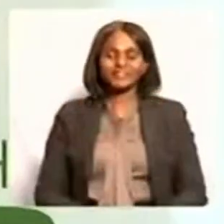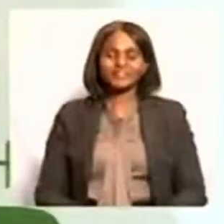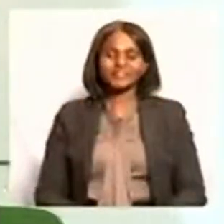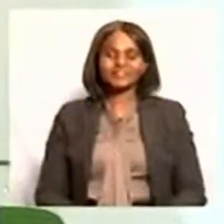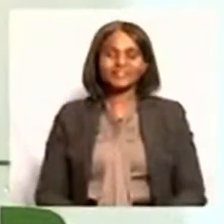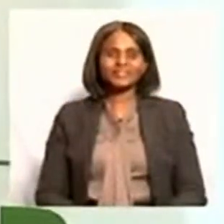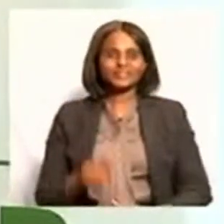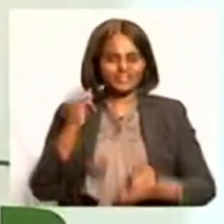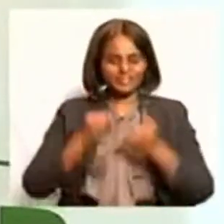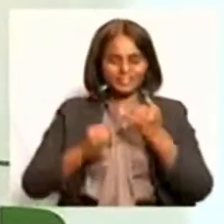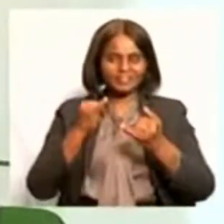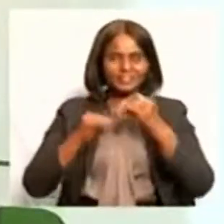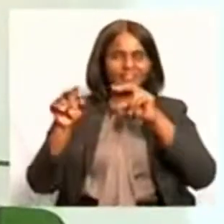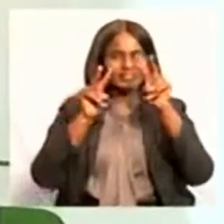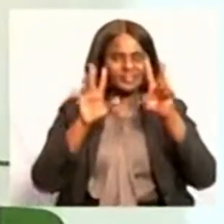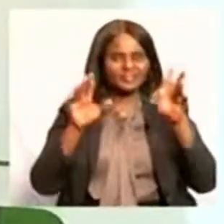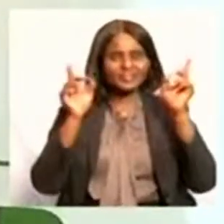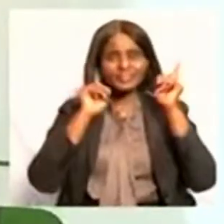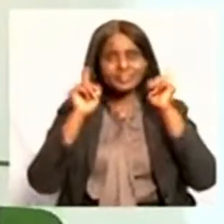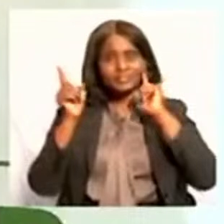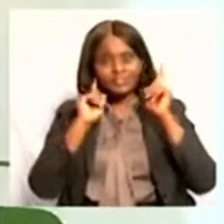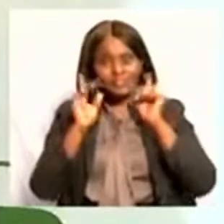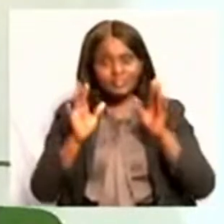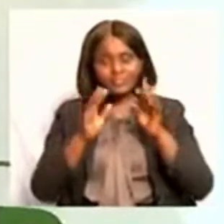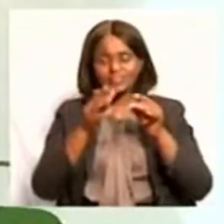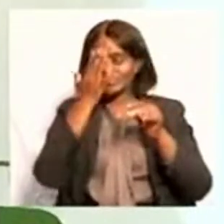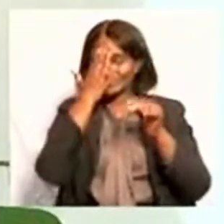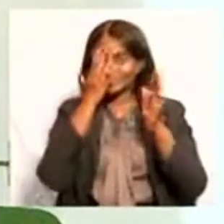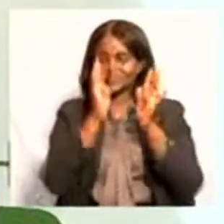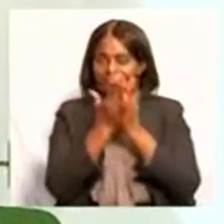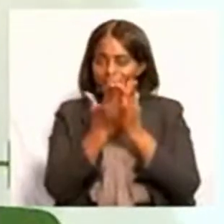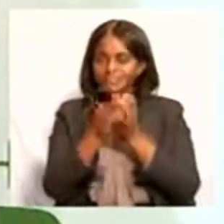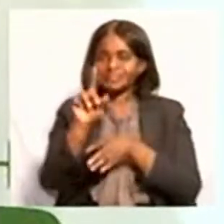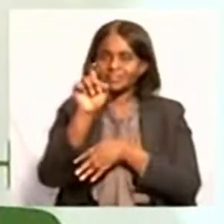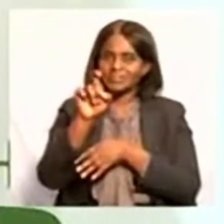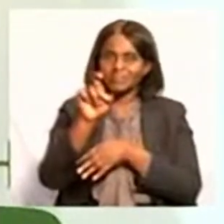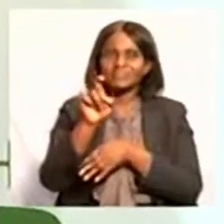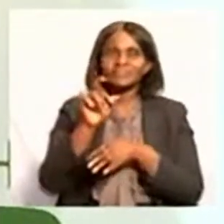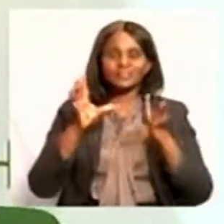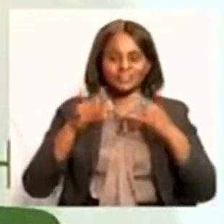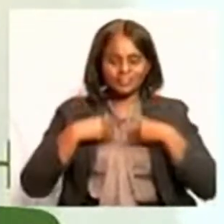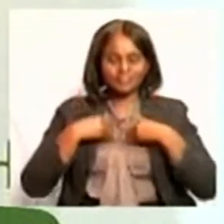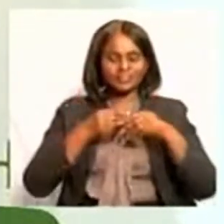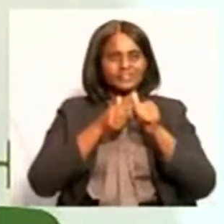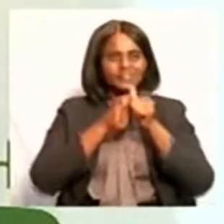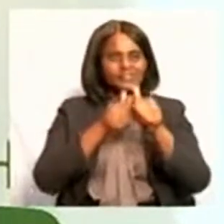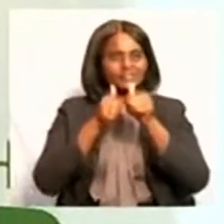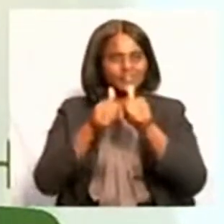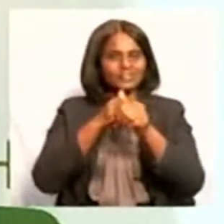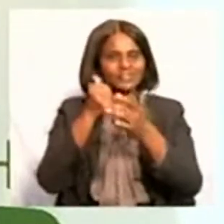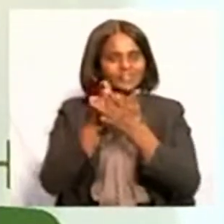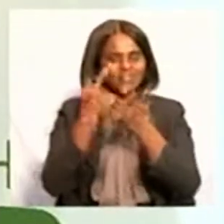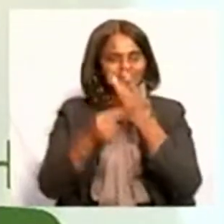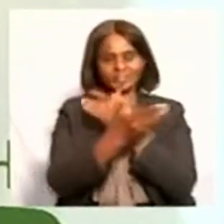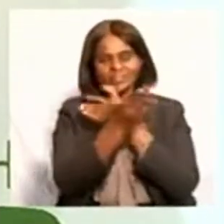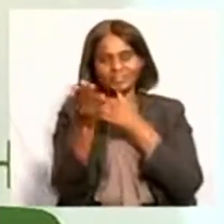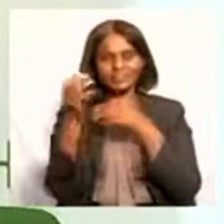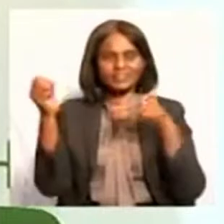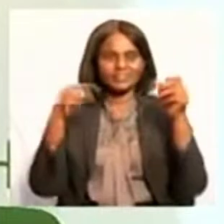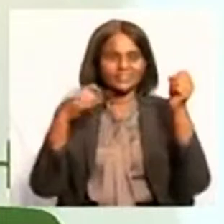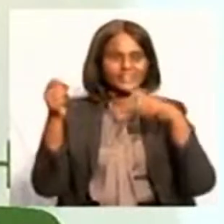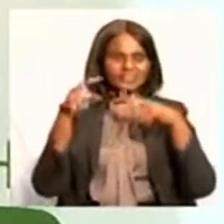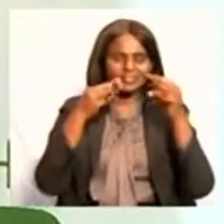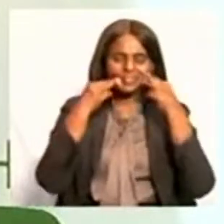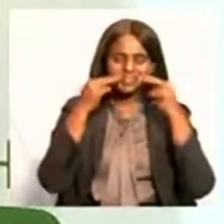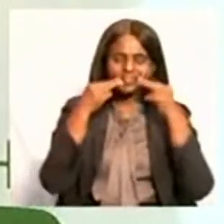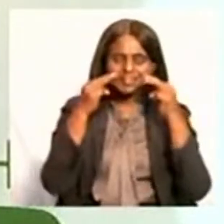have it. Viewers, listeners, and followers on our social media platforms. I acknowledge that you've been following, and those of you who've been sending messages that